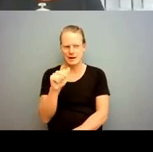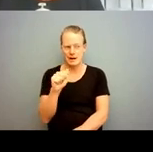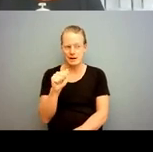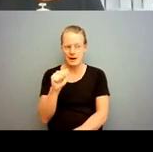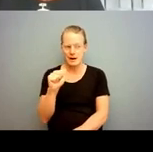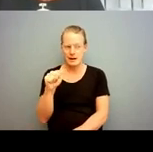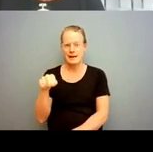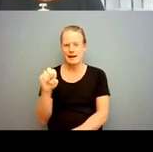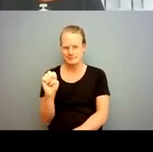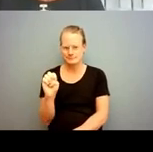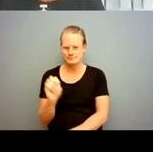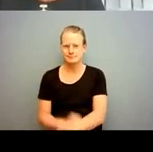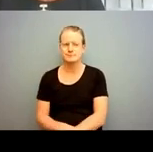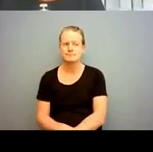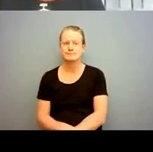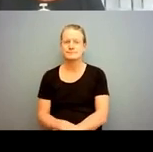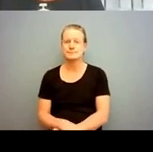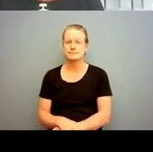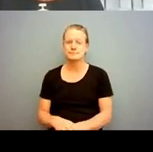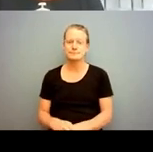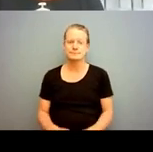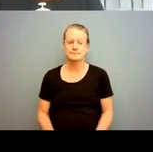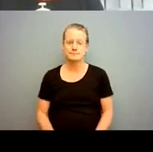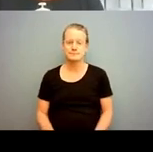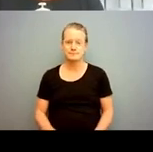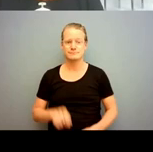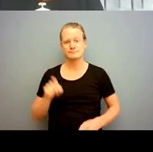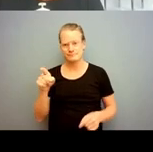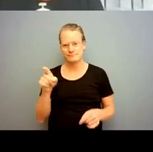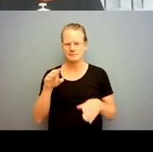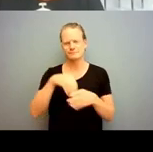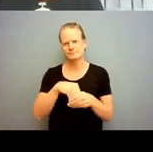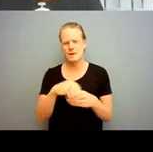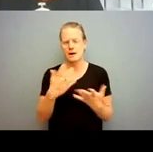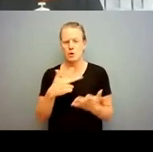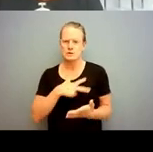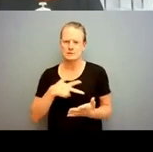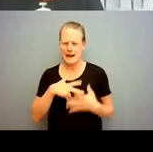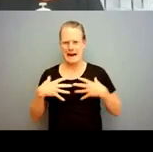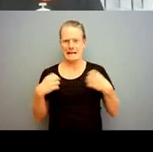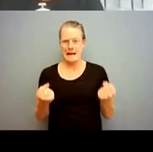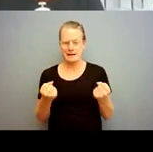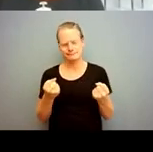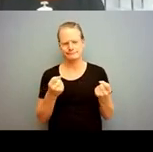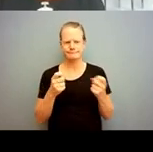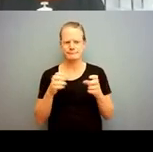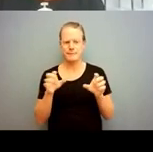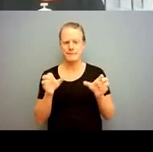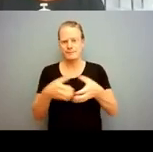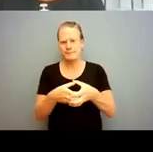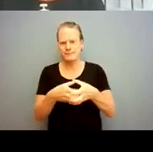and Health Committee of the Sami Parliament in Finland. And Janne is also a representative of the